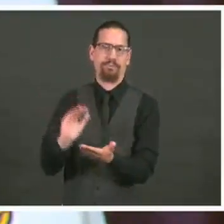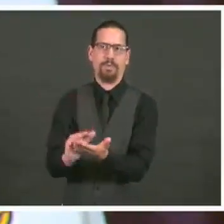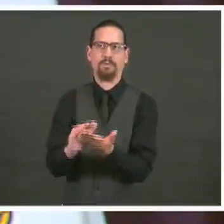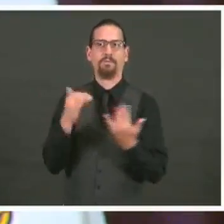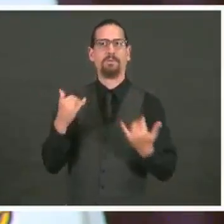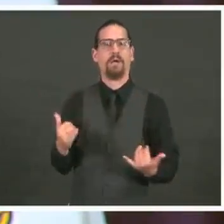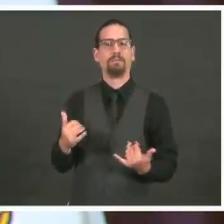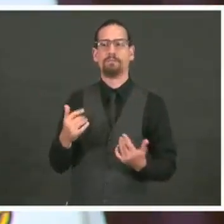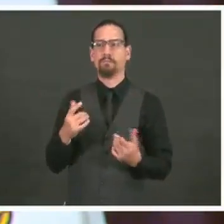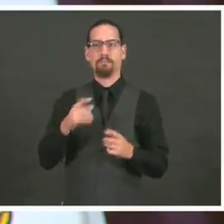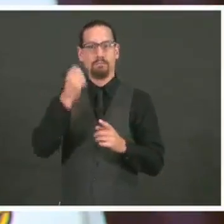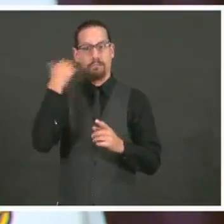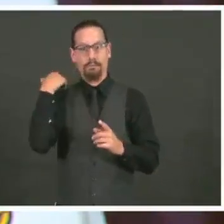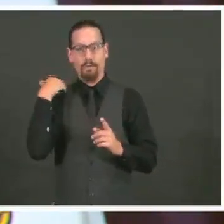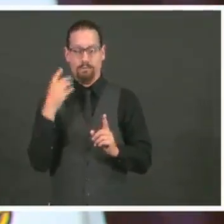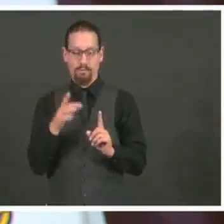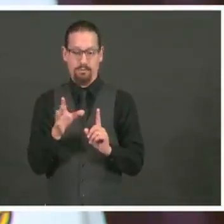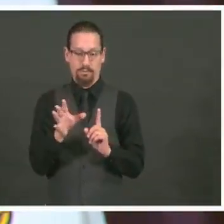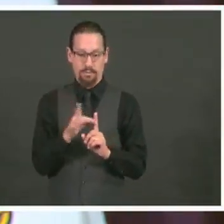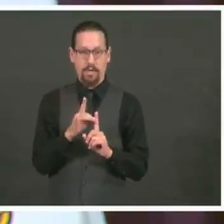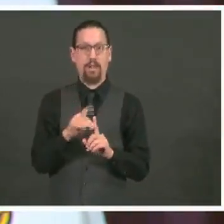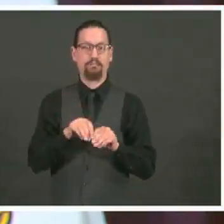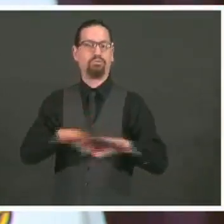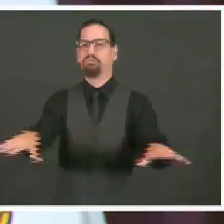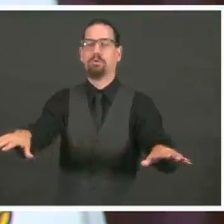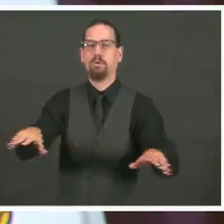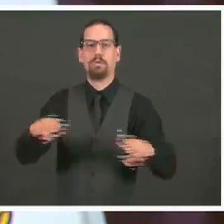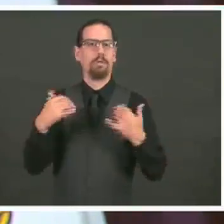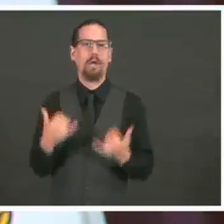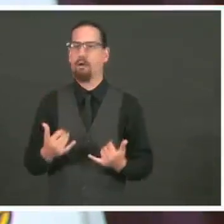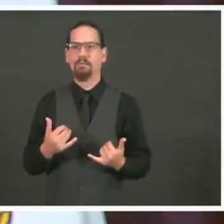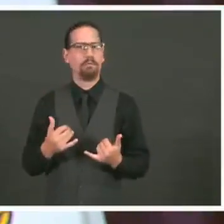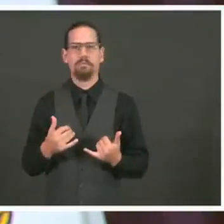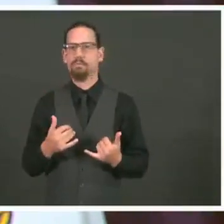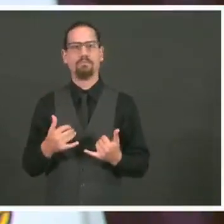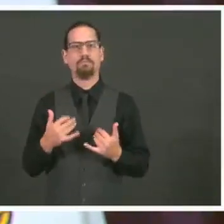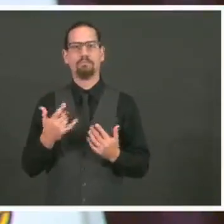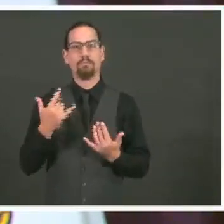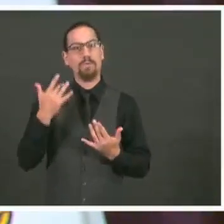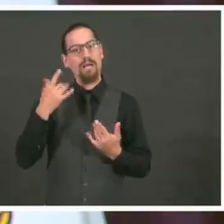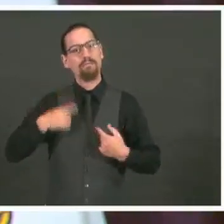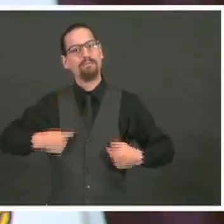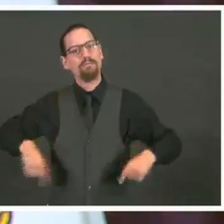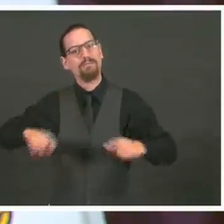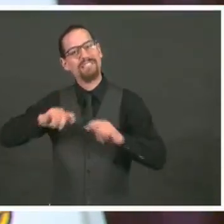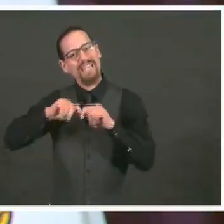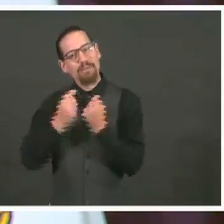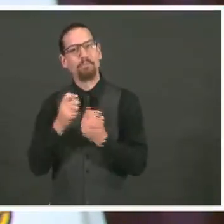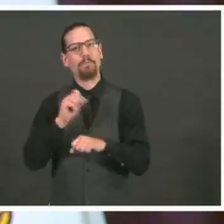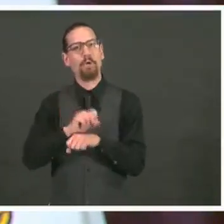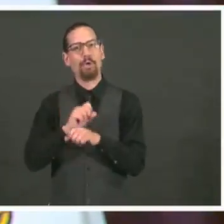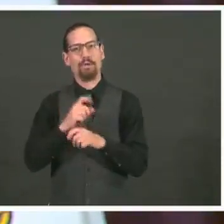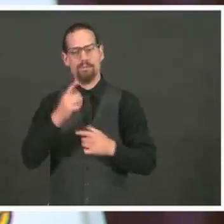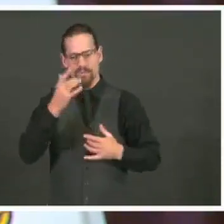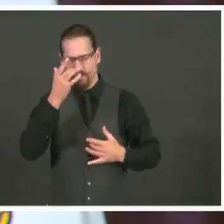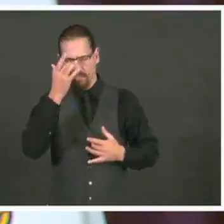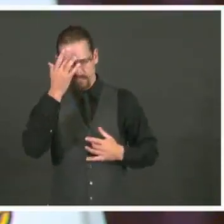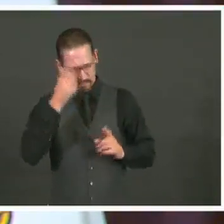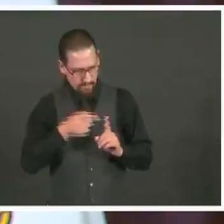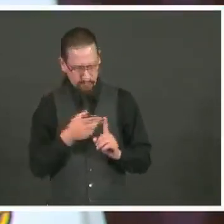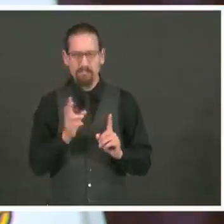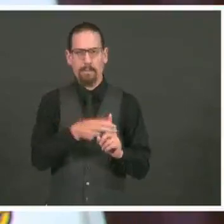and work, the teamwork that we have in place. I want to give kudos to Director Courtney Hawkins at the Rhode Island Department of